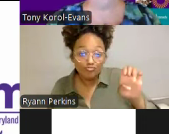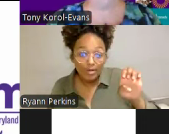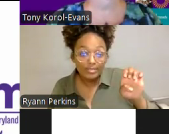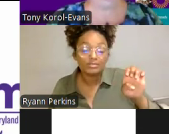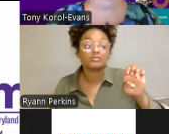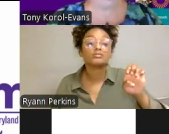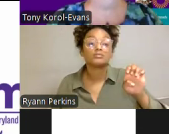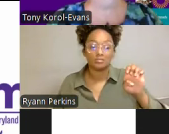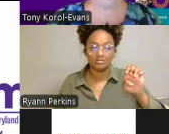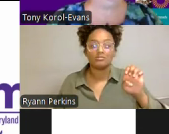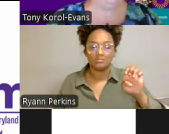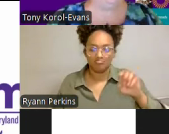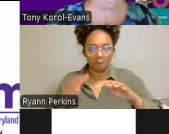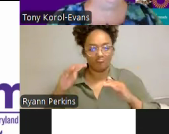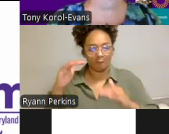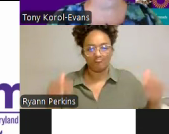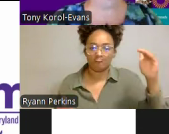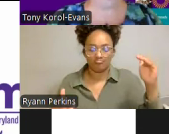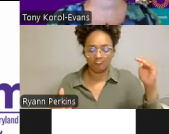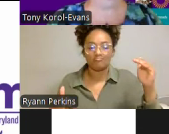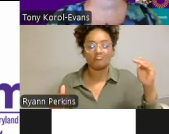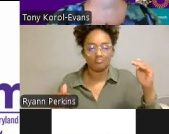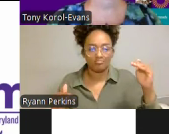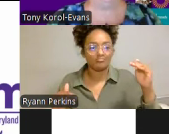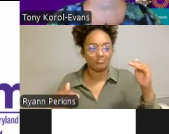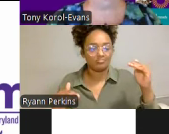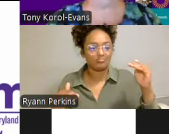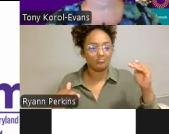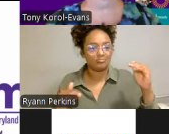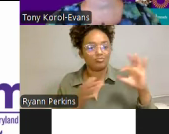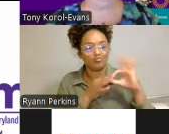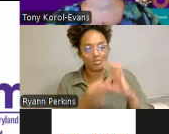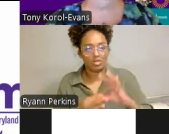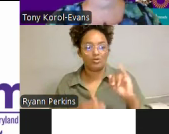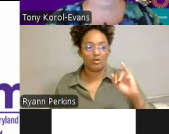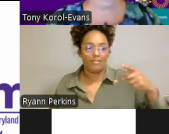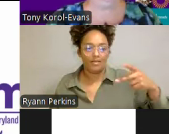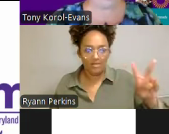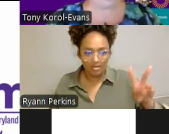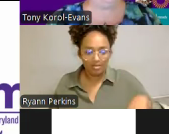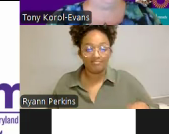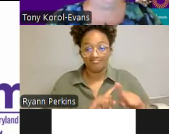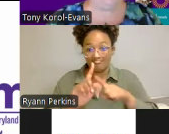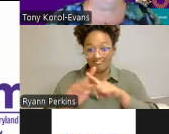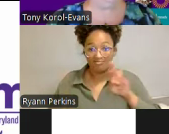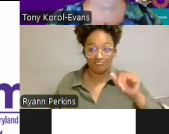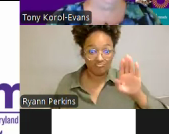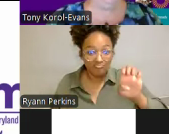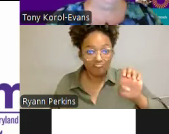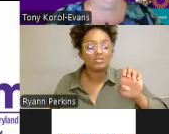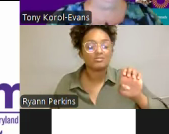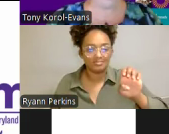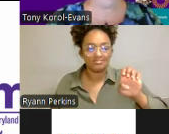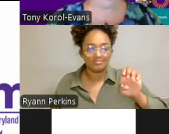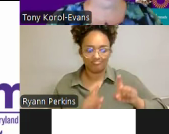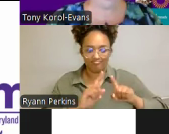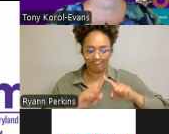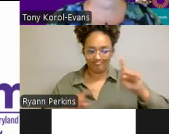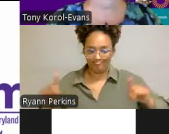violence. Different races experience IPV at higher rates.